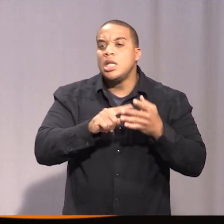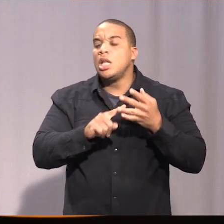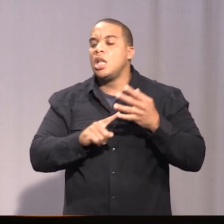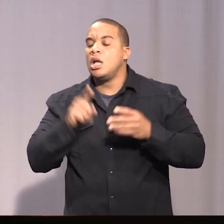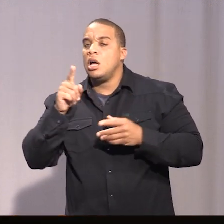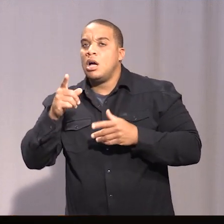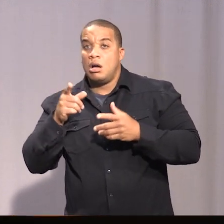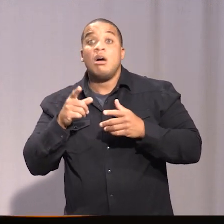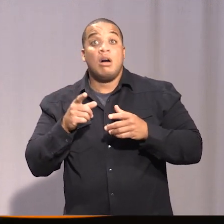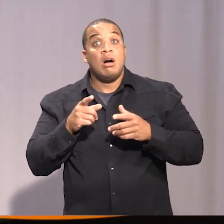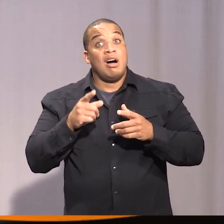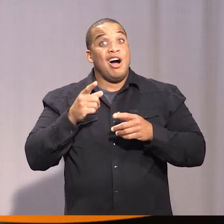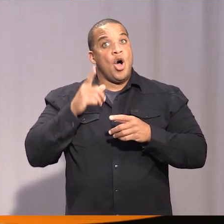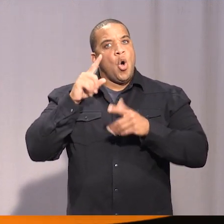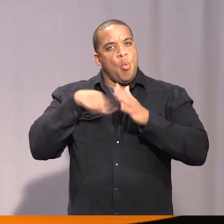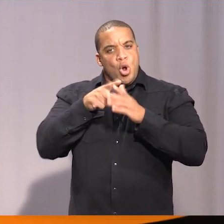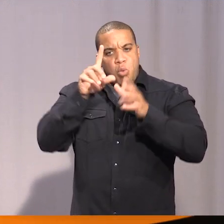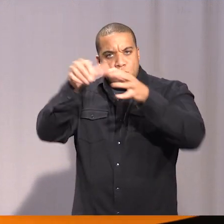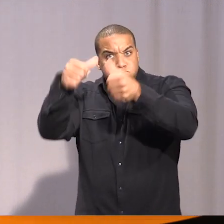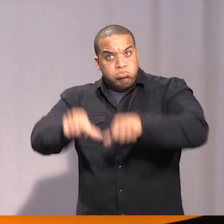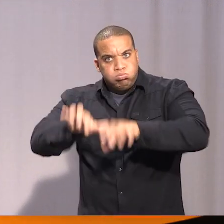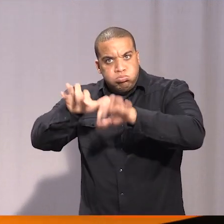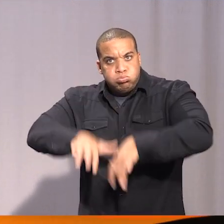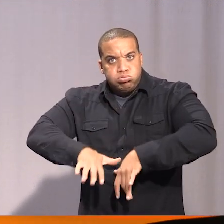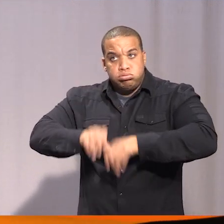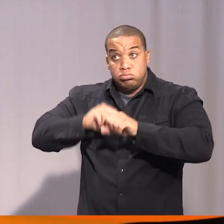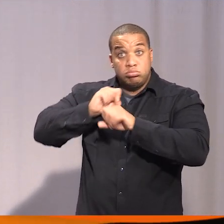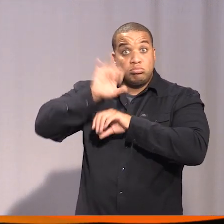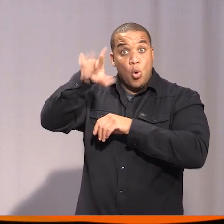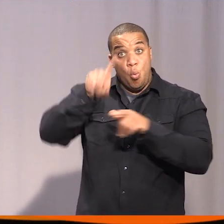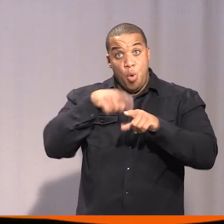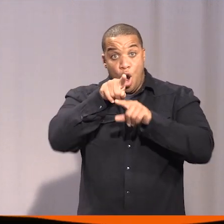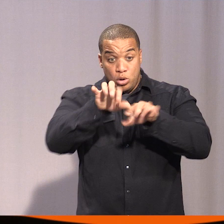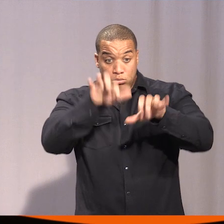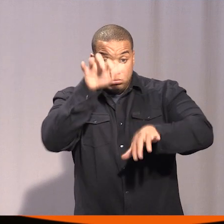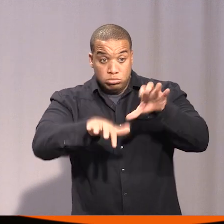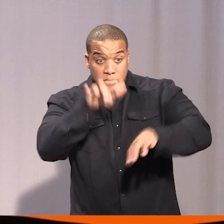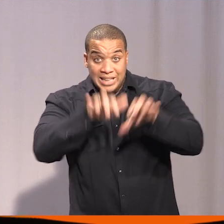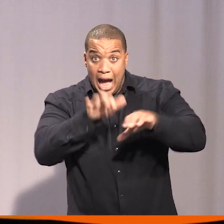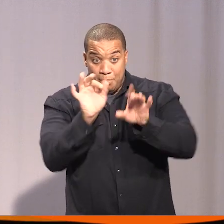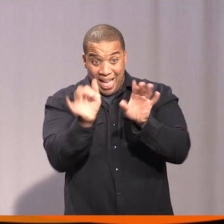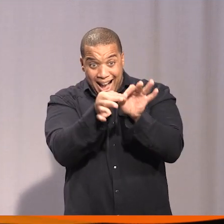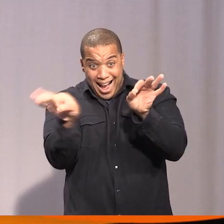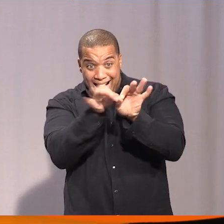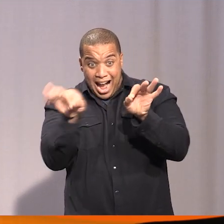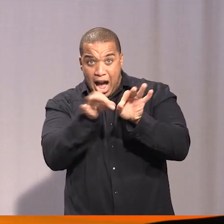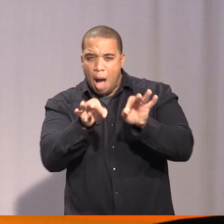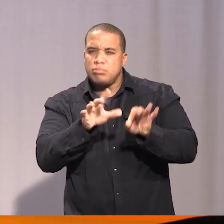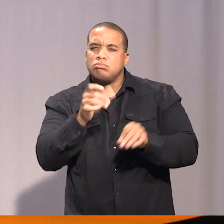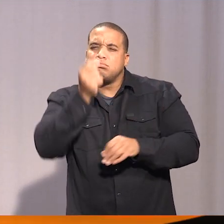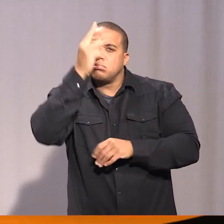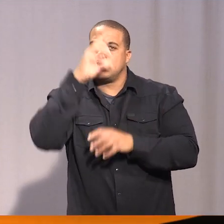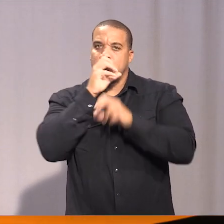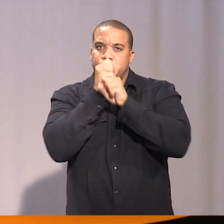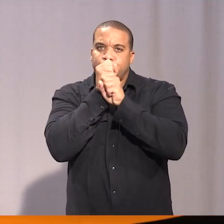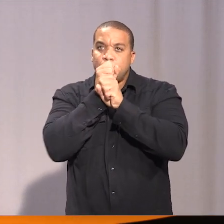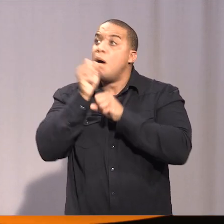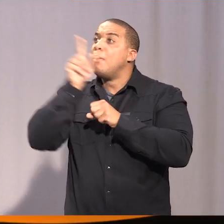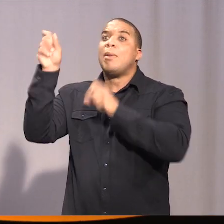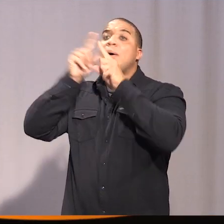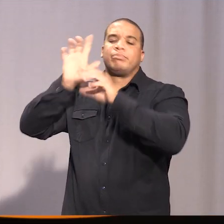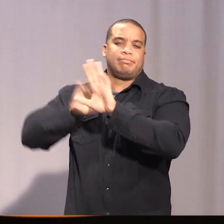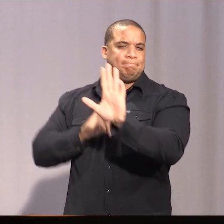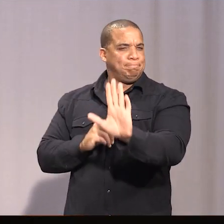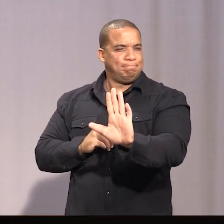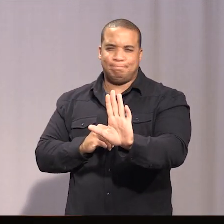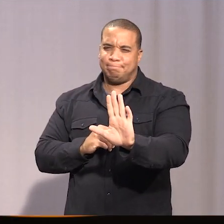while determining your eligibility. Whatever you state in this little comment section is confidential, so please